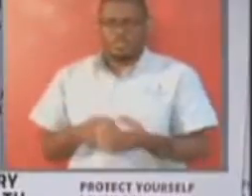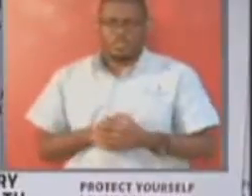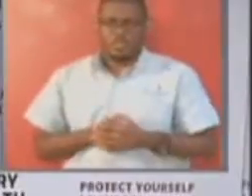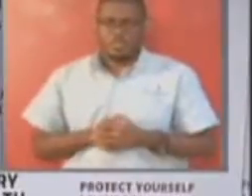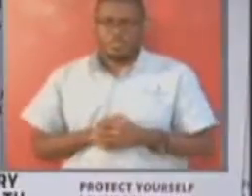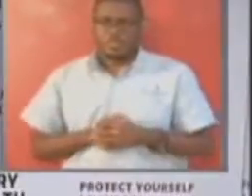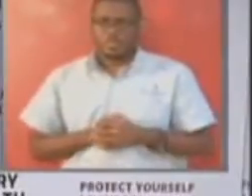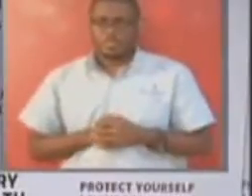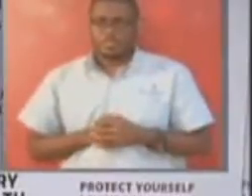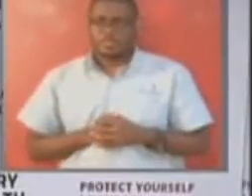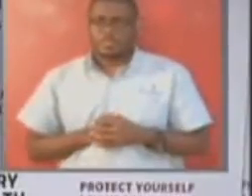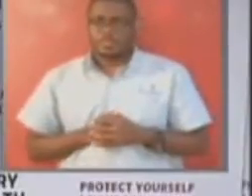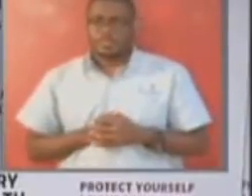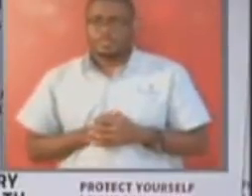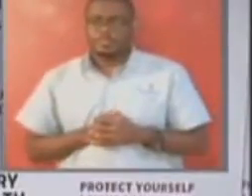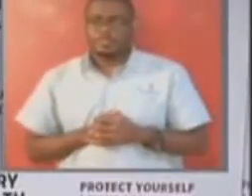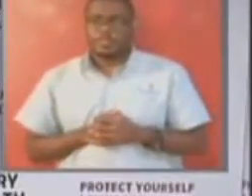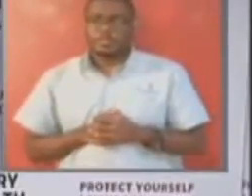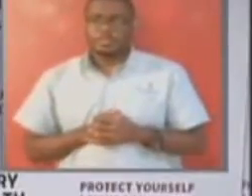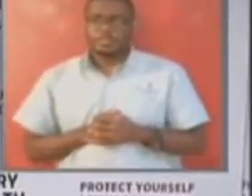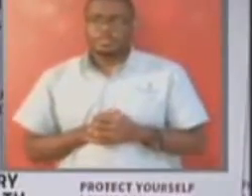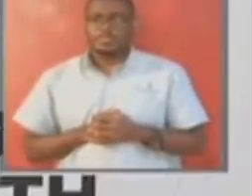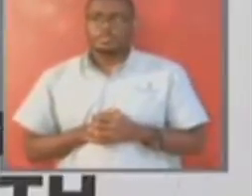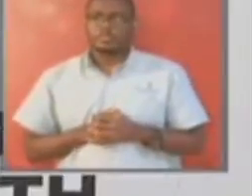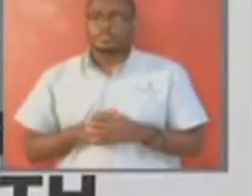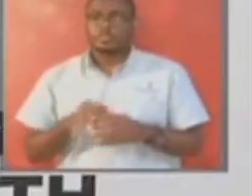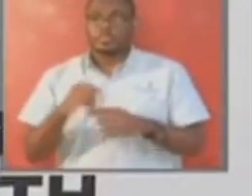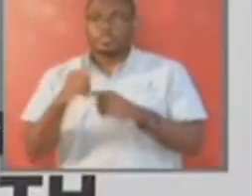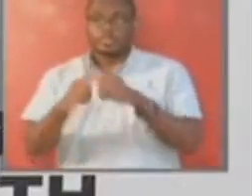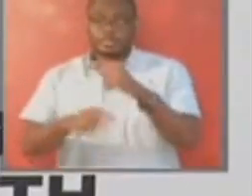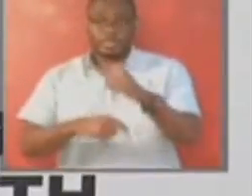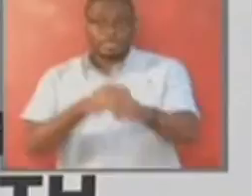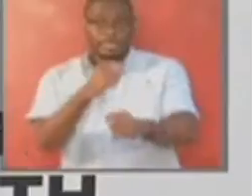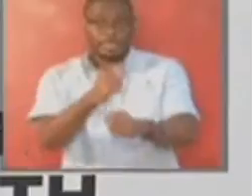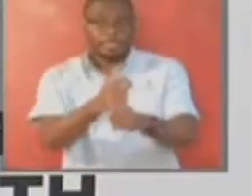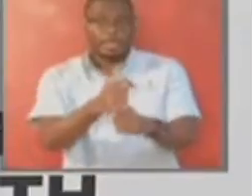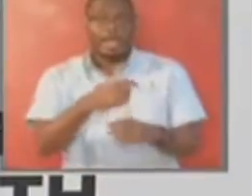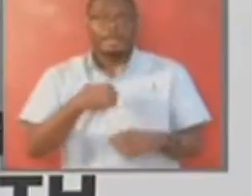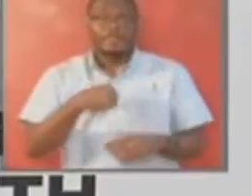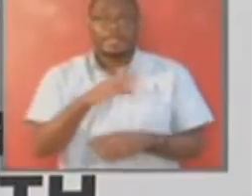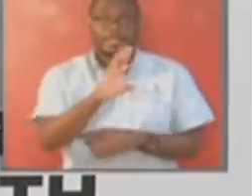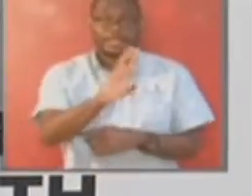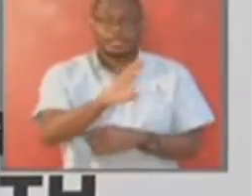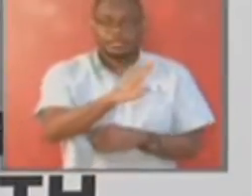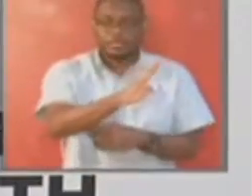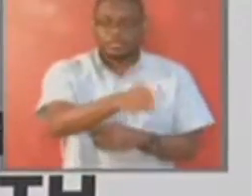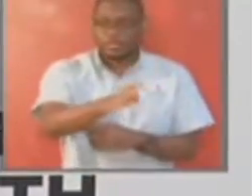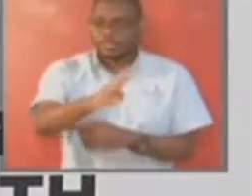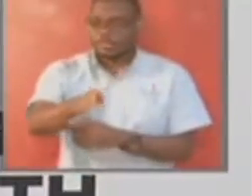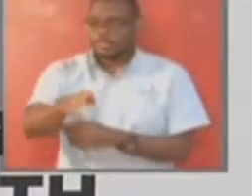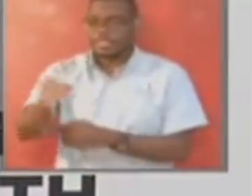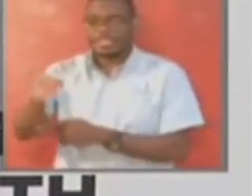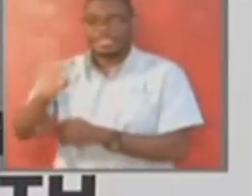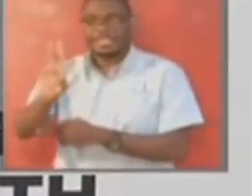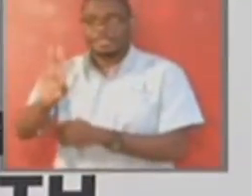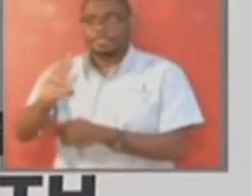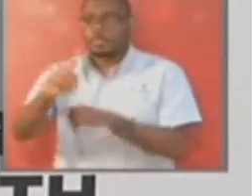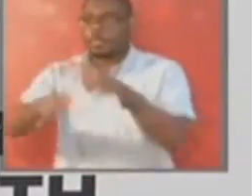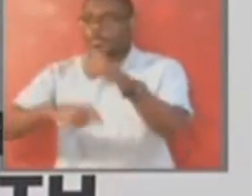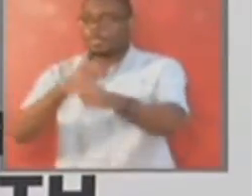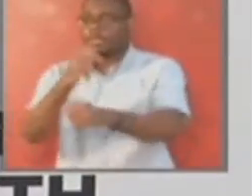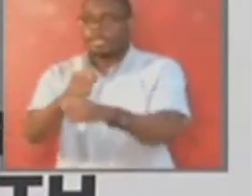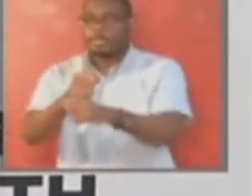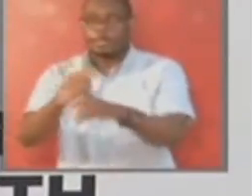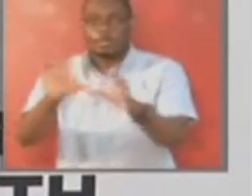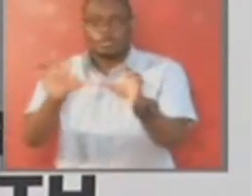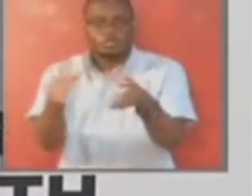Okay. So in terms of your types, as far as I know, there are about 6 types that have been recognized in the world. Subtypes. L type has been the